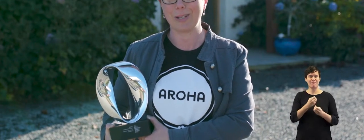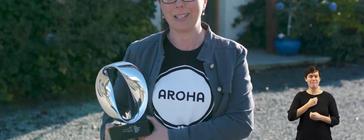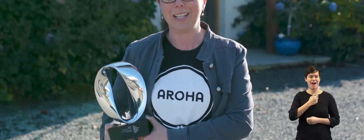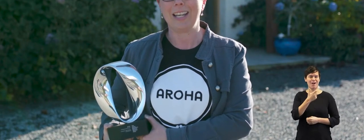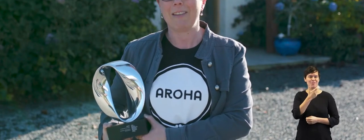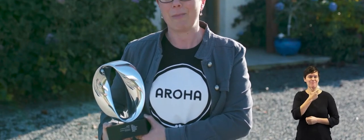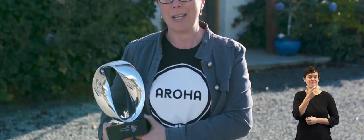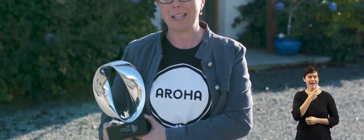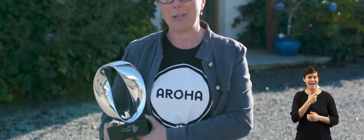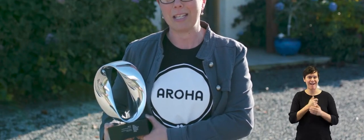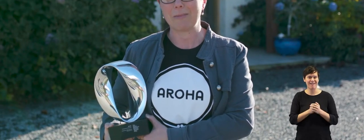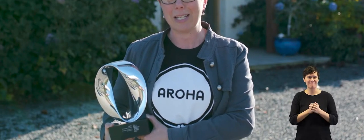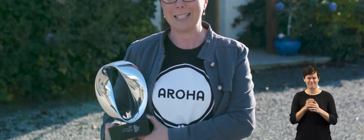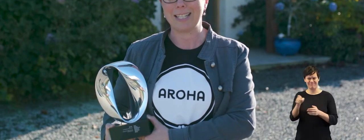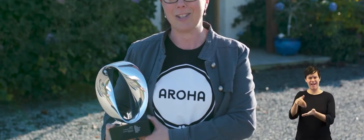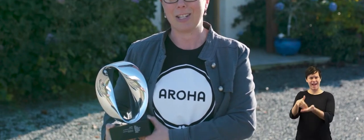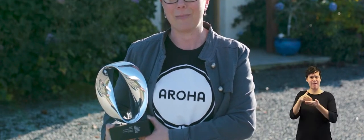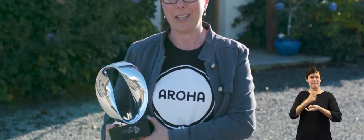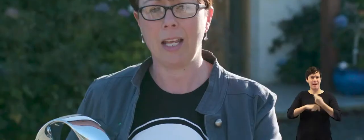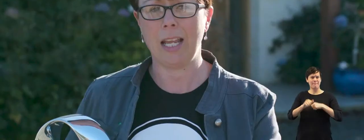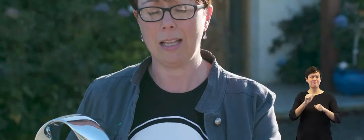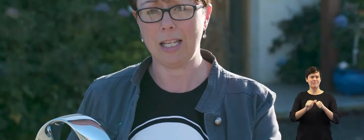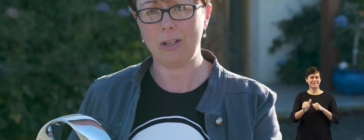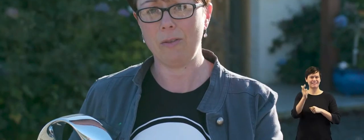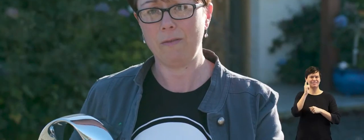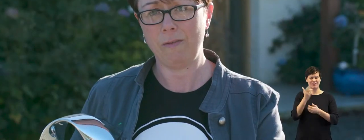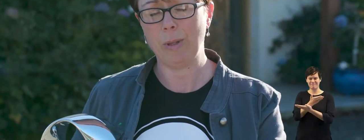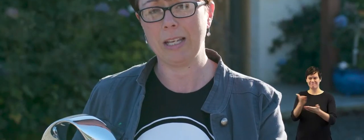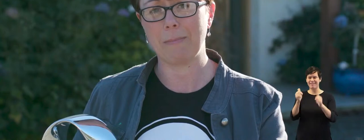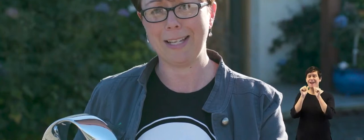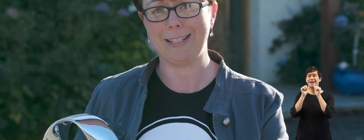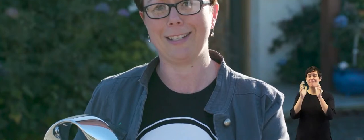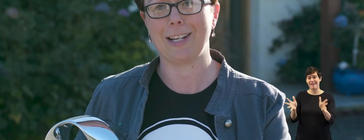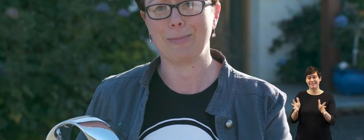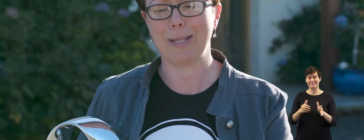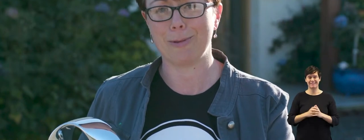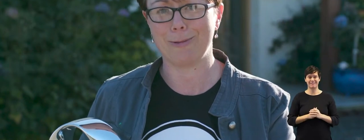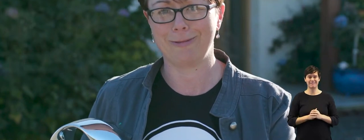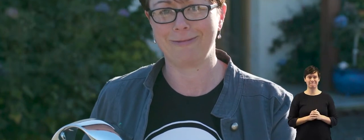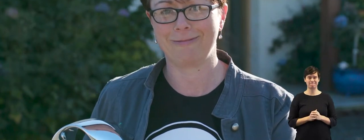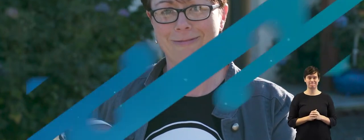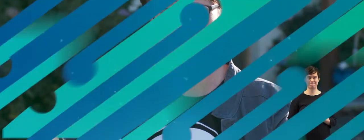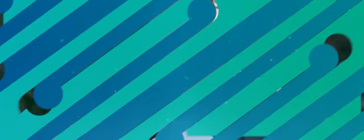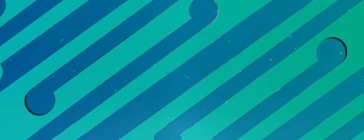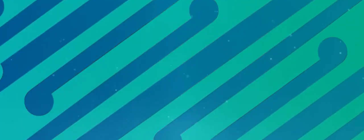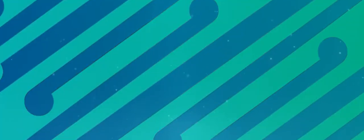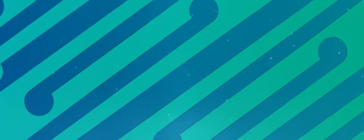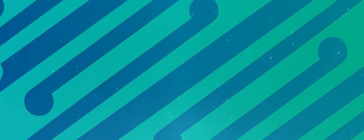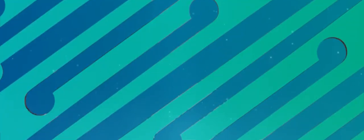sense of humour, for making me a better teacher. And thank you for being amazing young people.